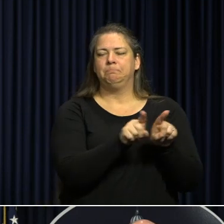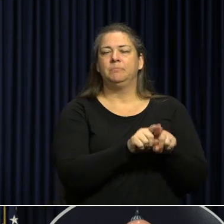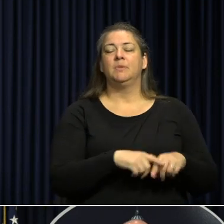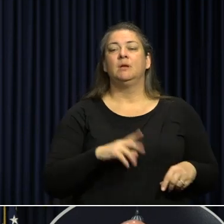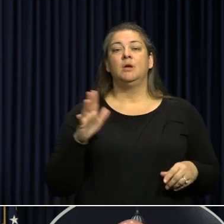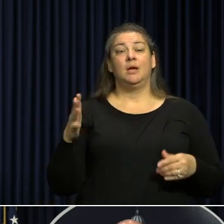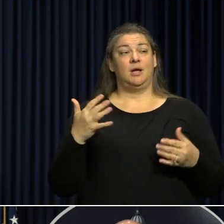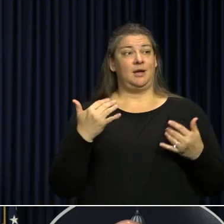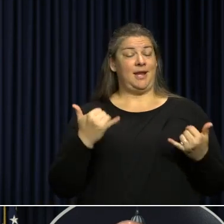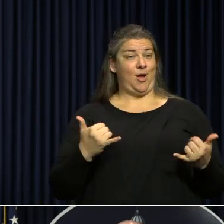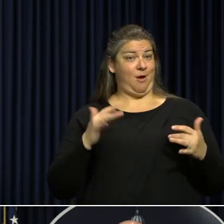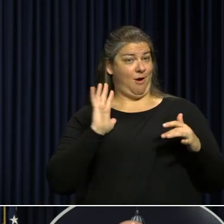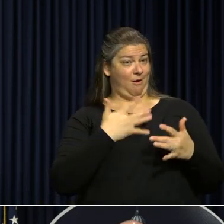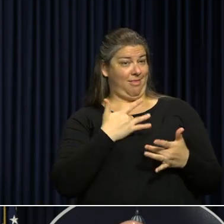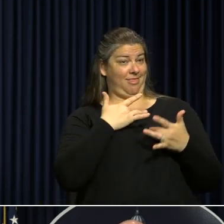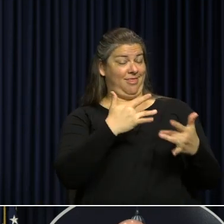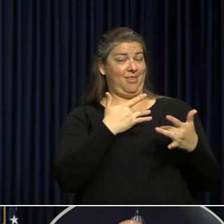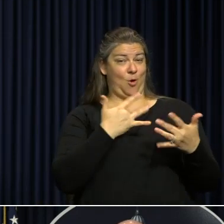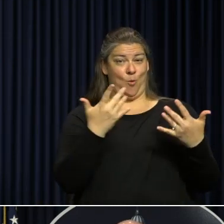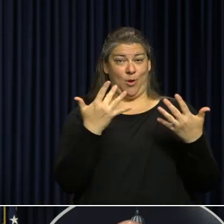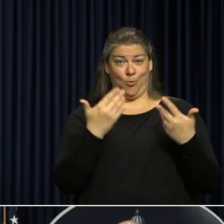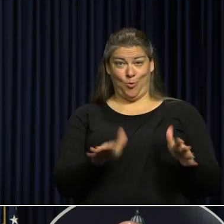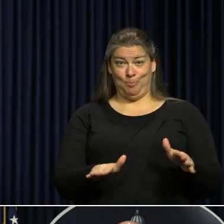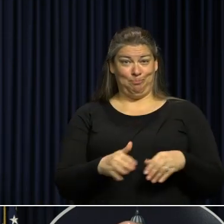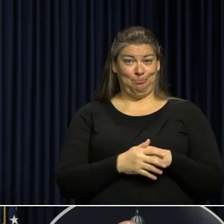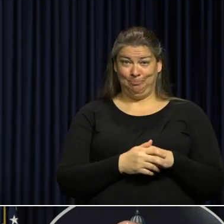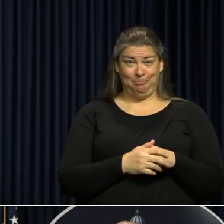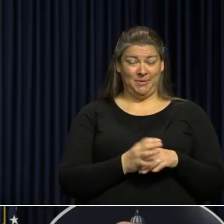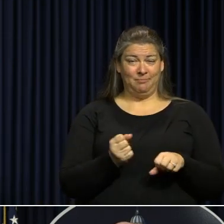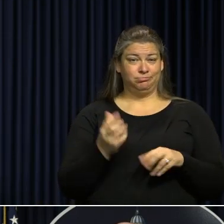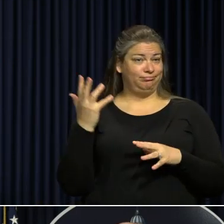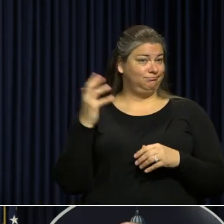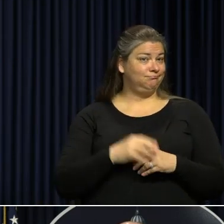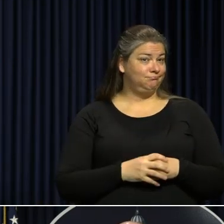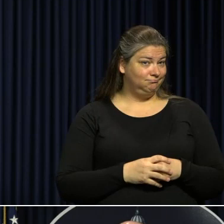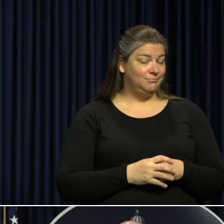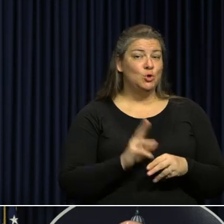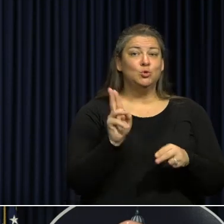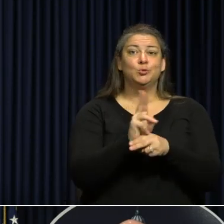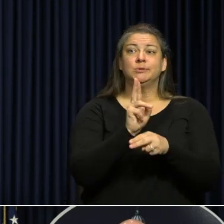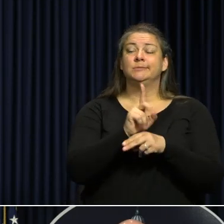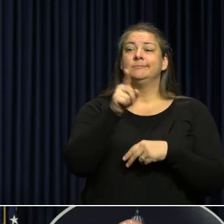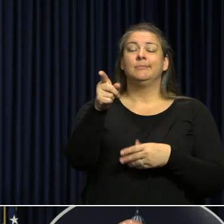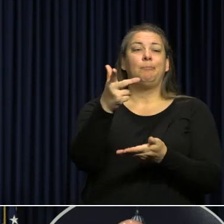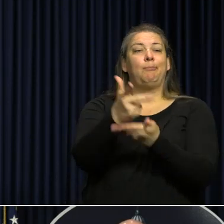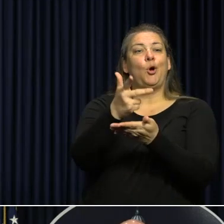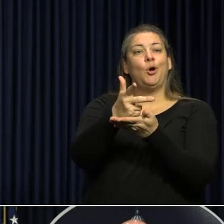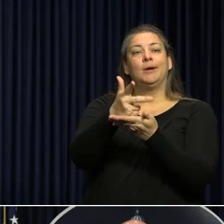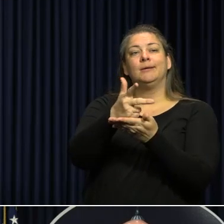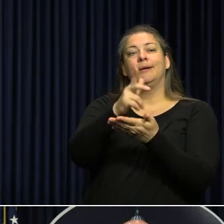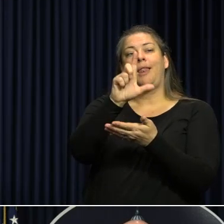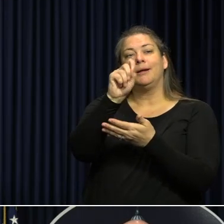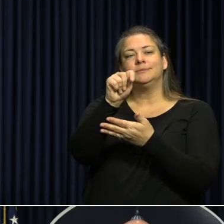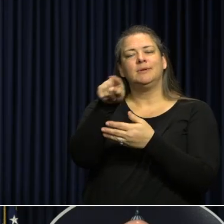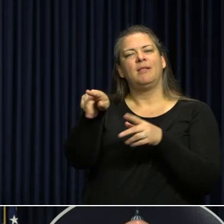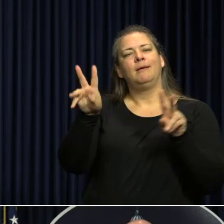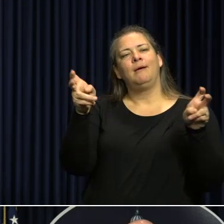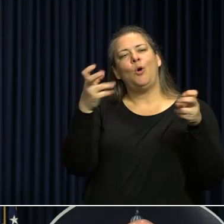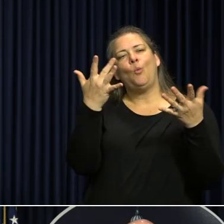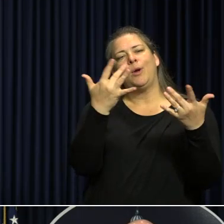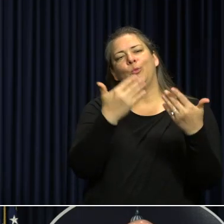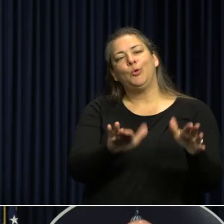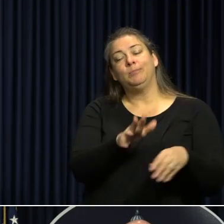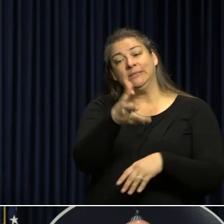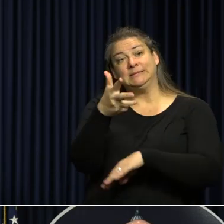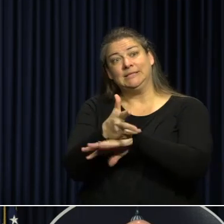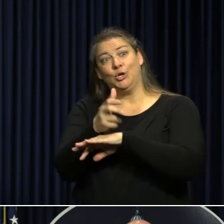Traditional waiting in common areas are expected to be eliminated, and use things like the parking lot as a waiting room, or sit in your